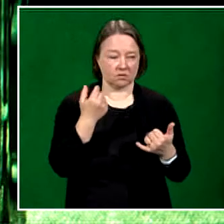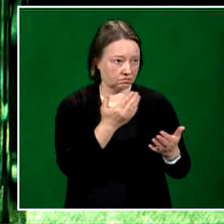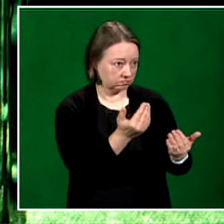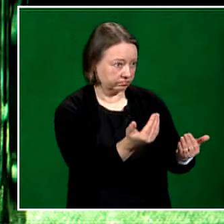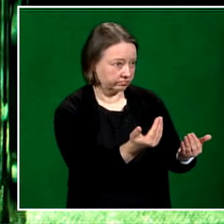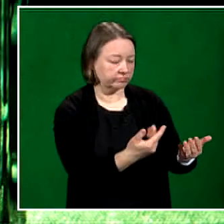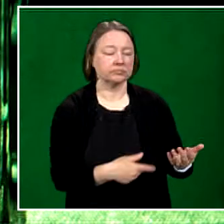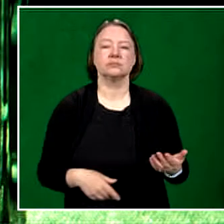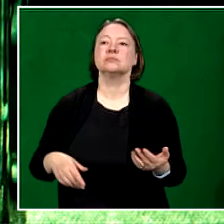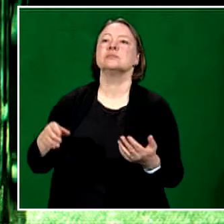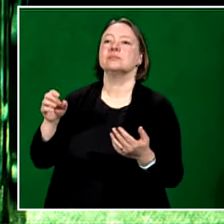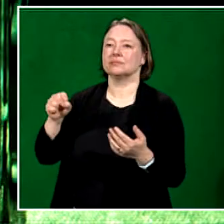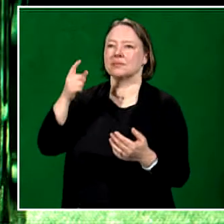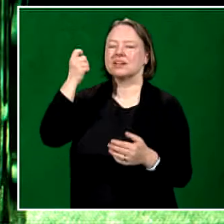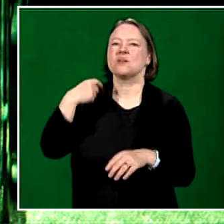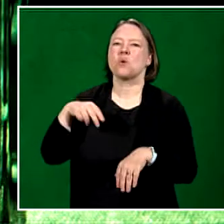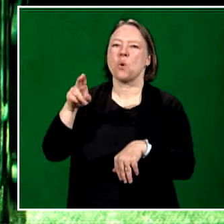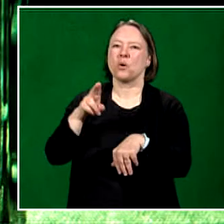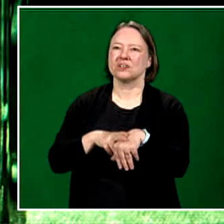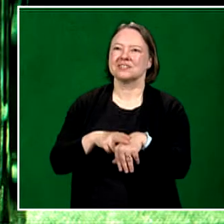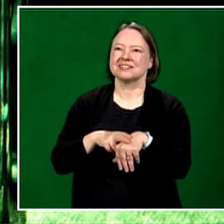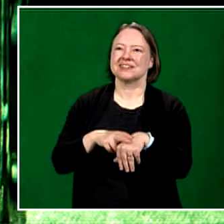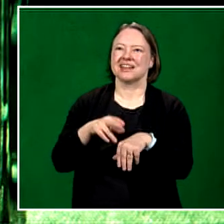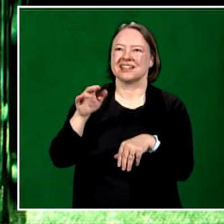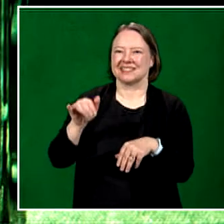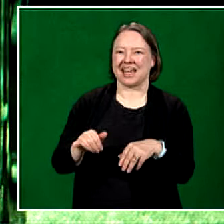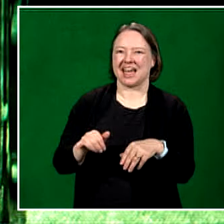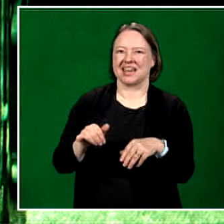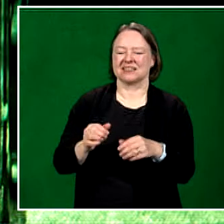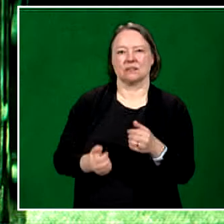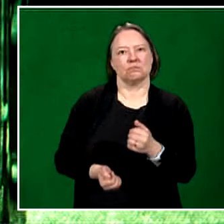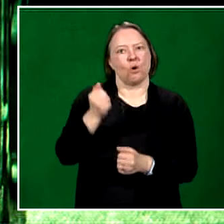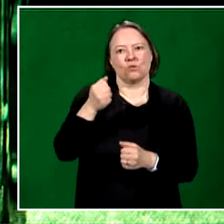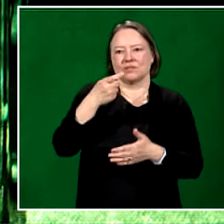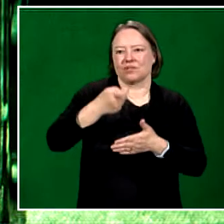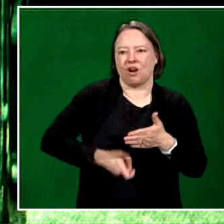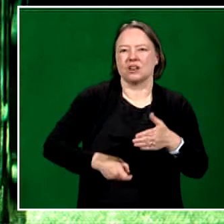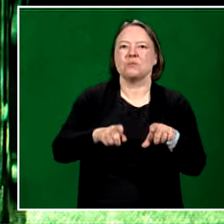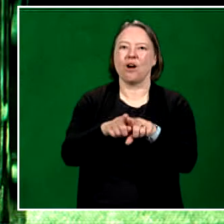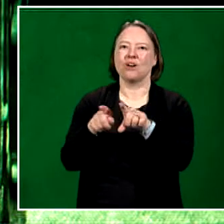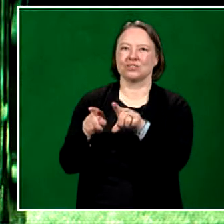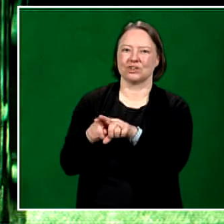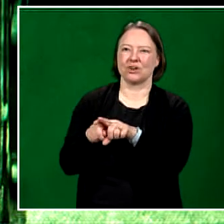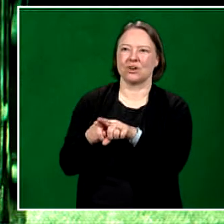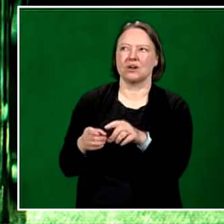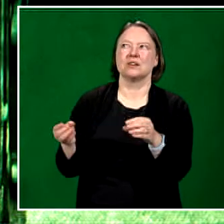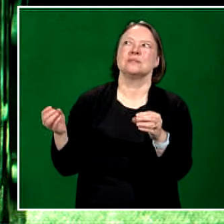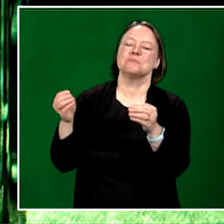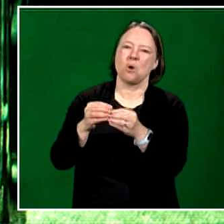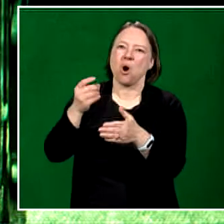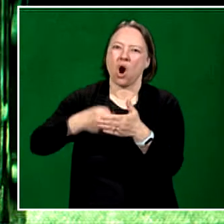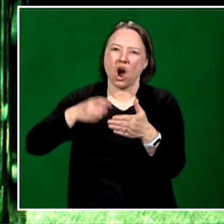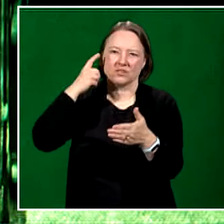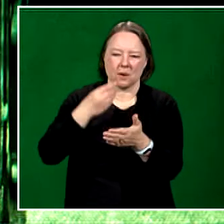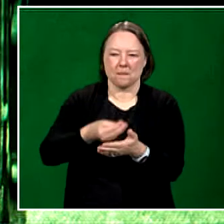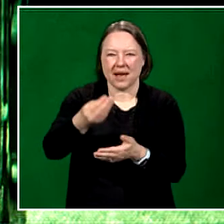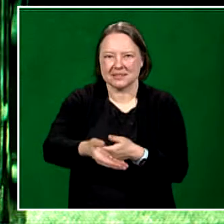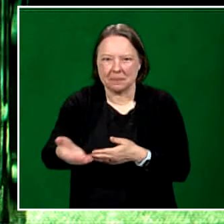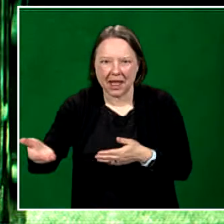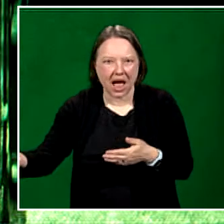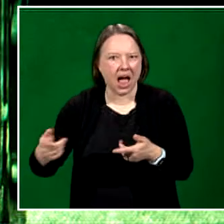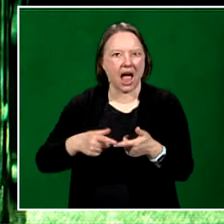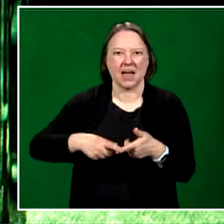please. Yeah, because of course, that's a bulk of the cost, but there is also more costs for the supplies, the